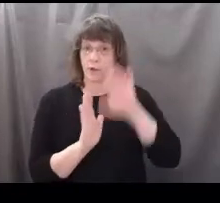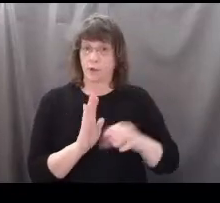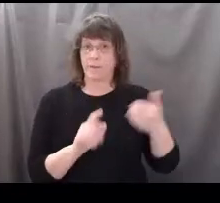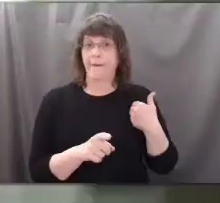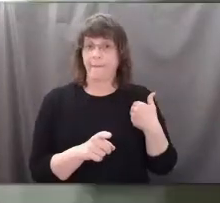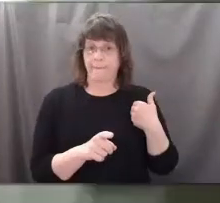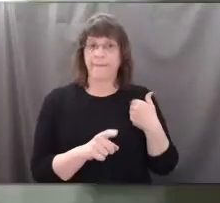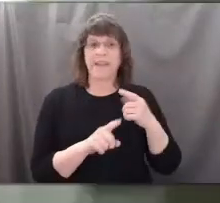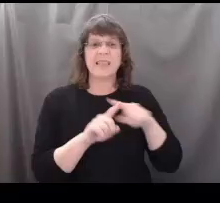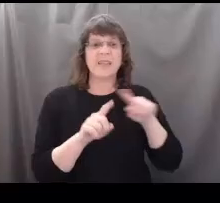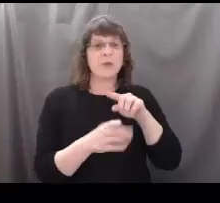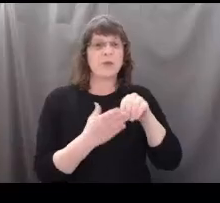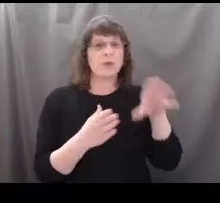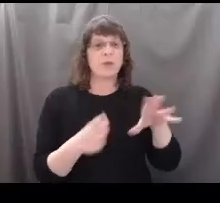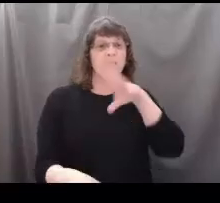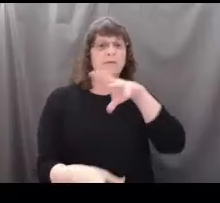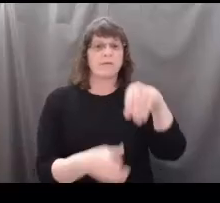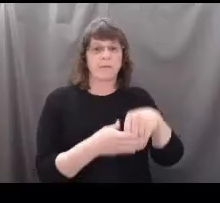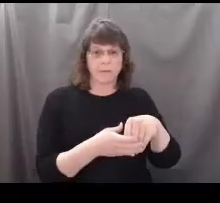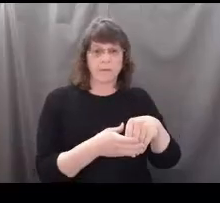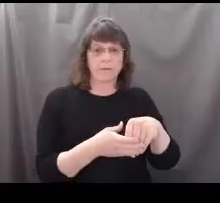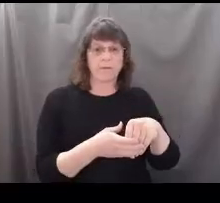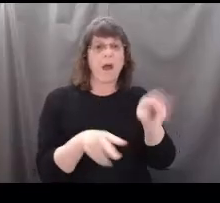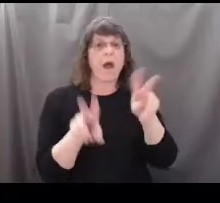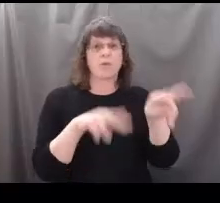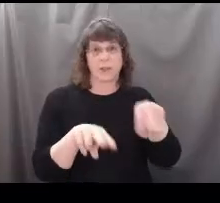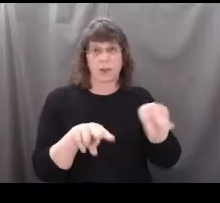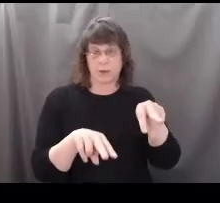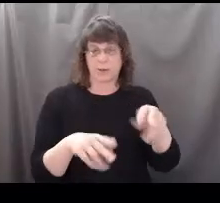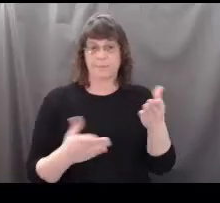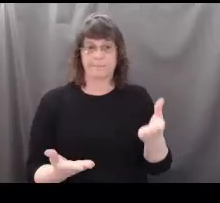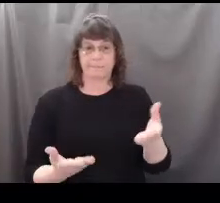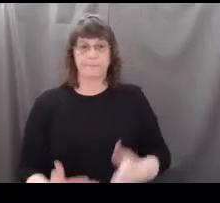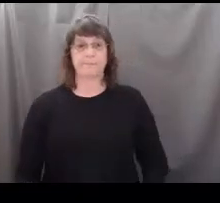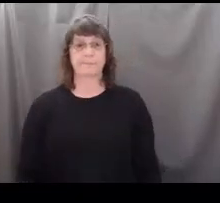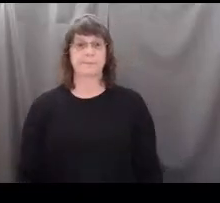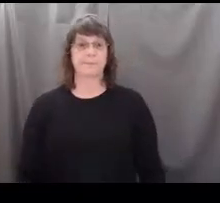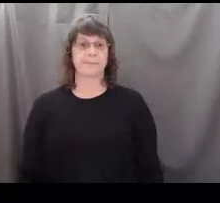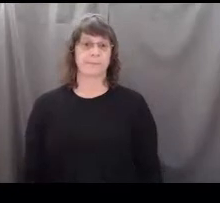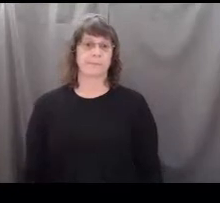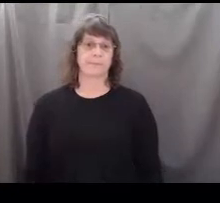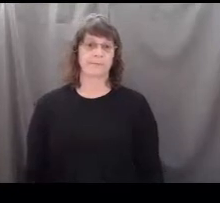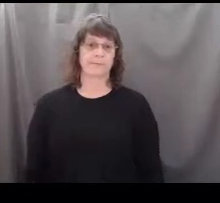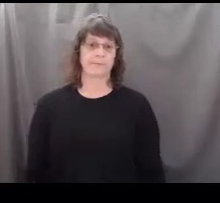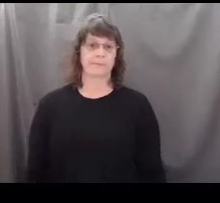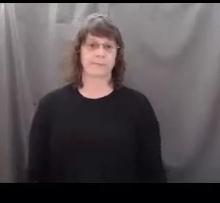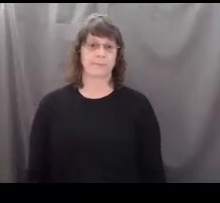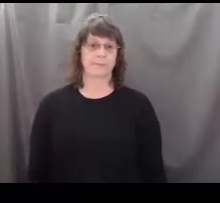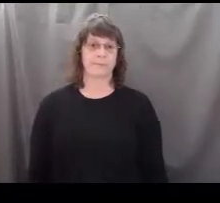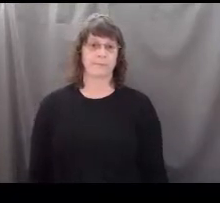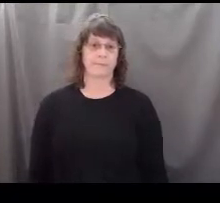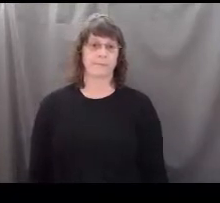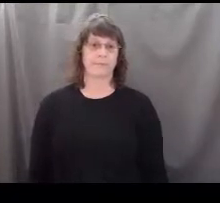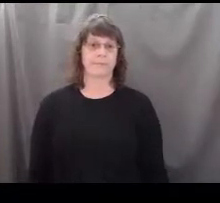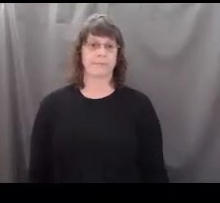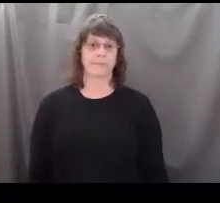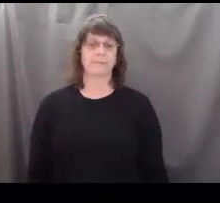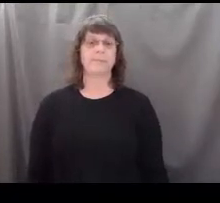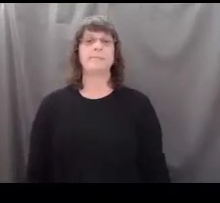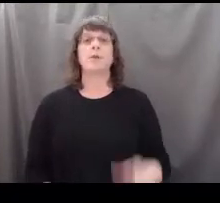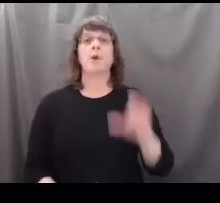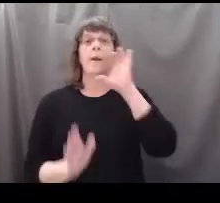of different students and people making observations. You can see in the picture in the middle of the